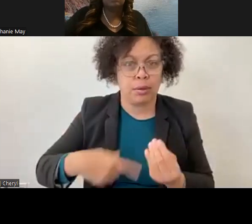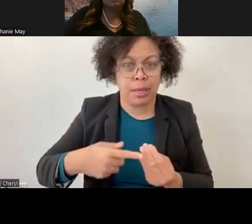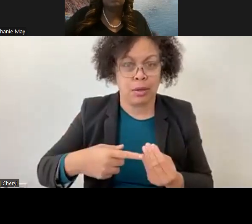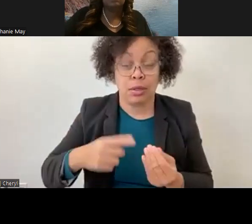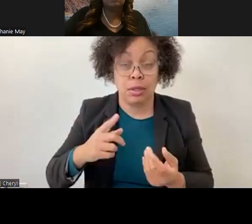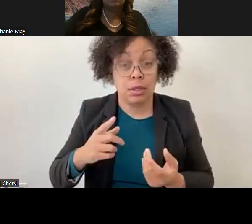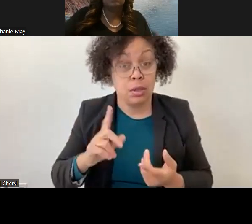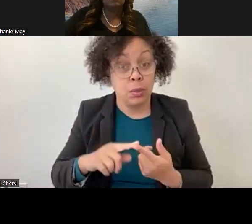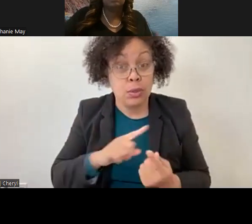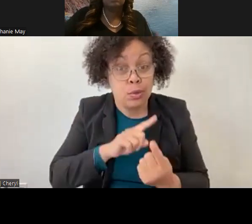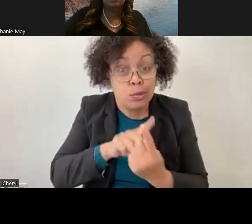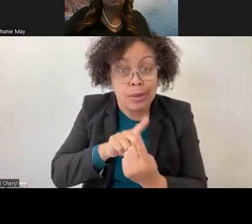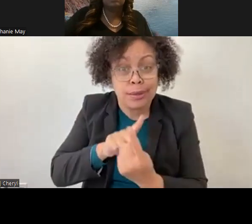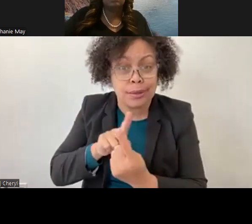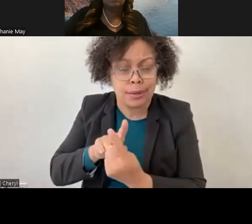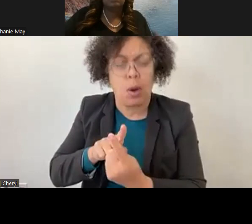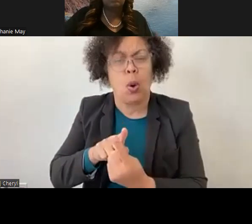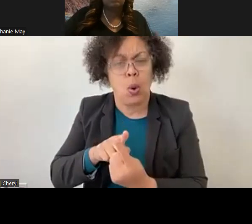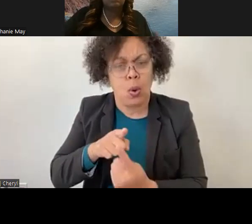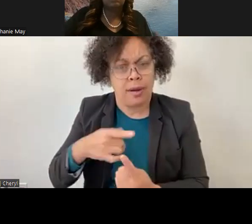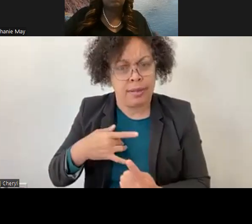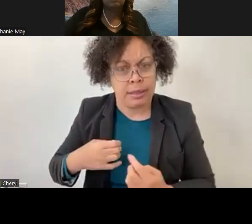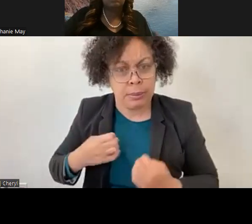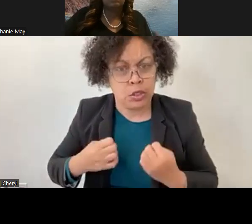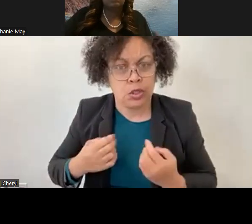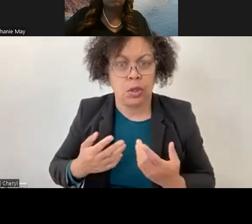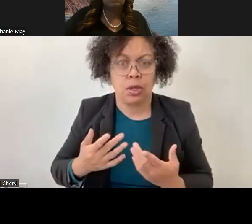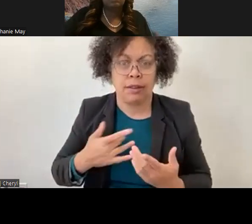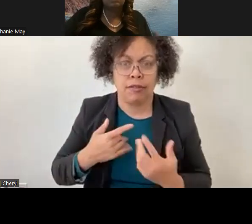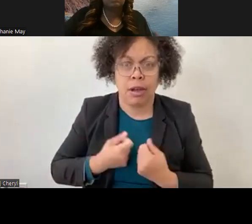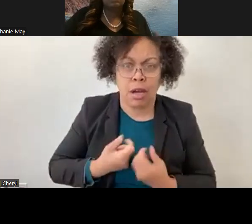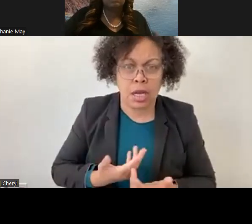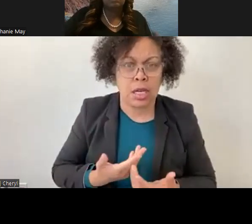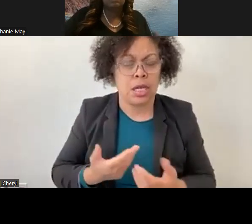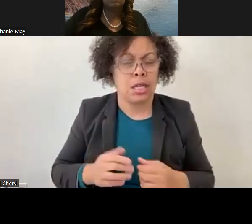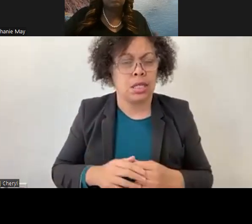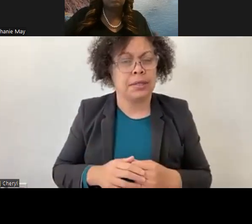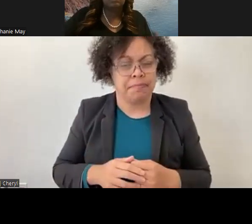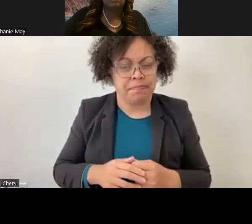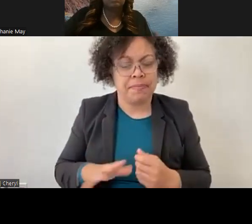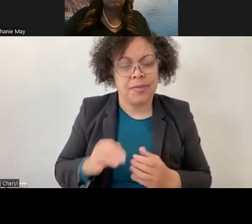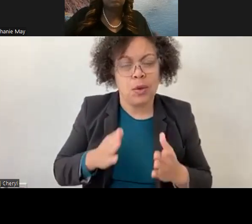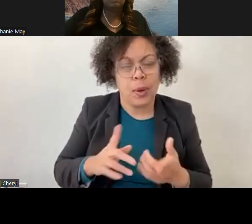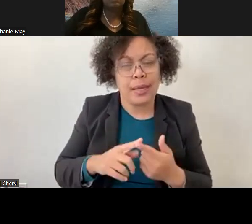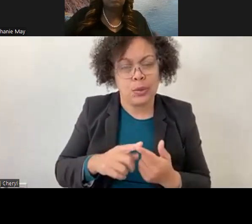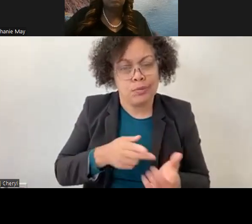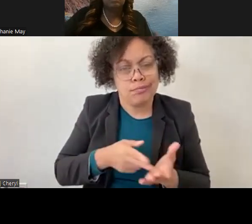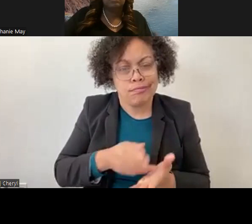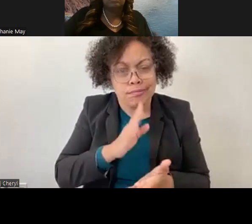feeling emotional, and, finding ways to just authentically approach people and ask them,